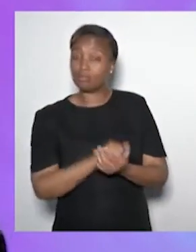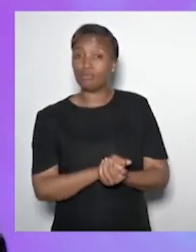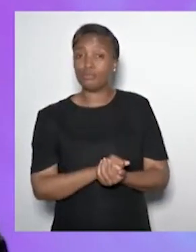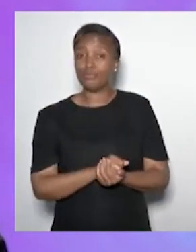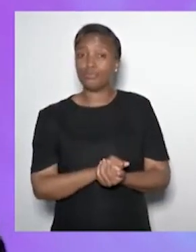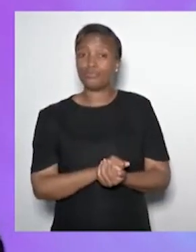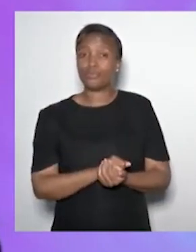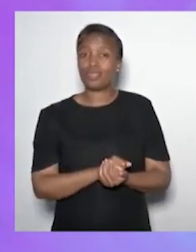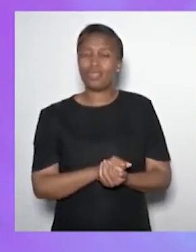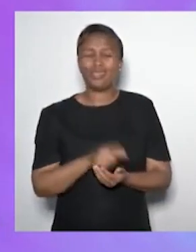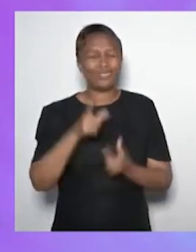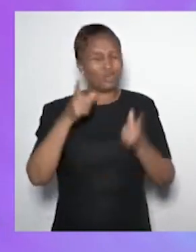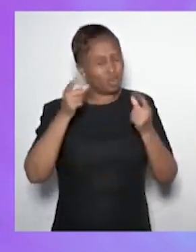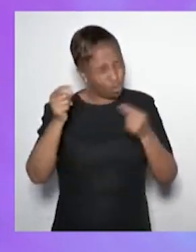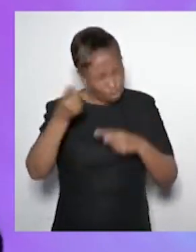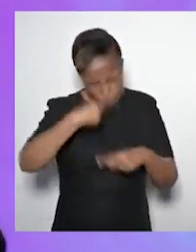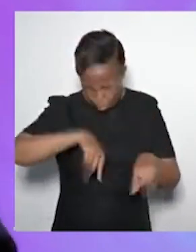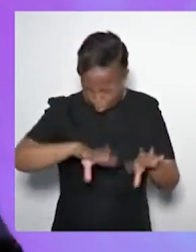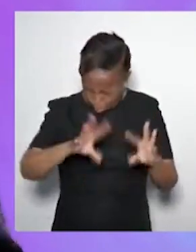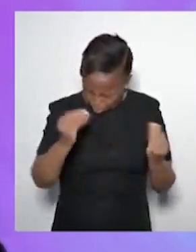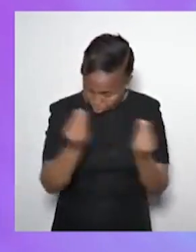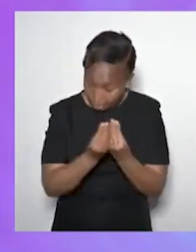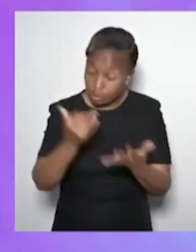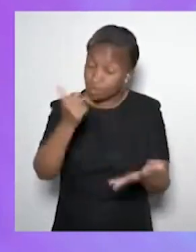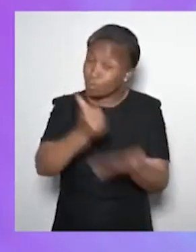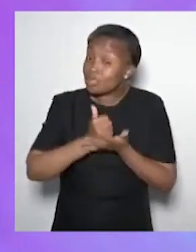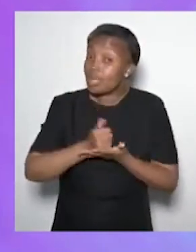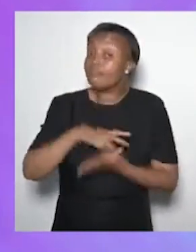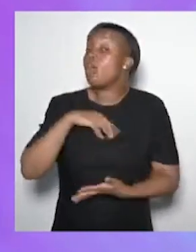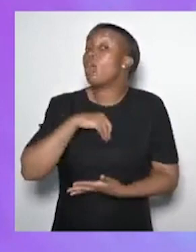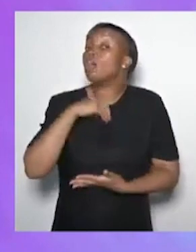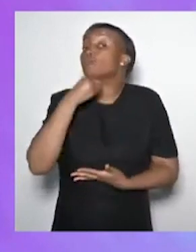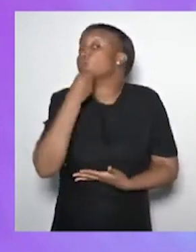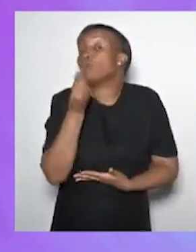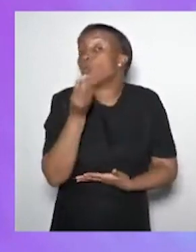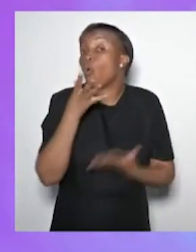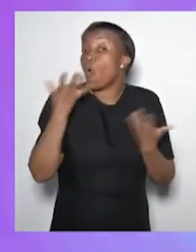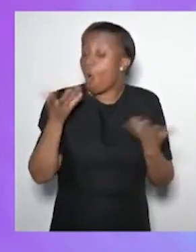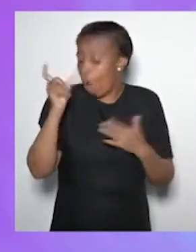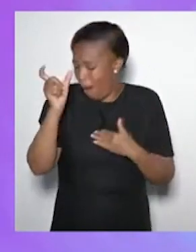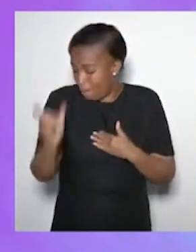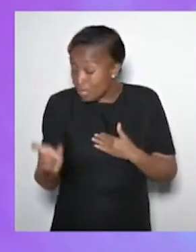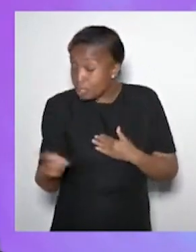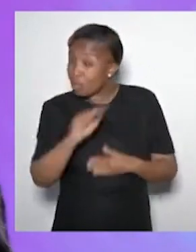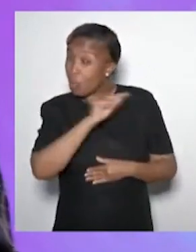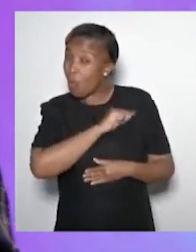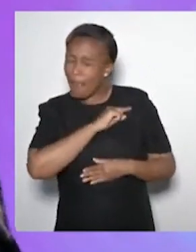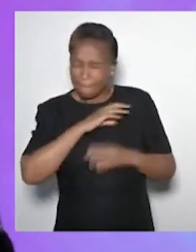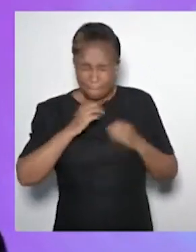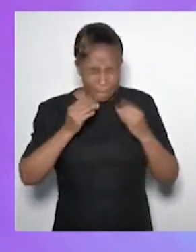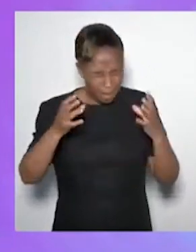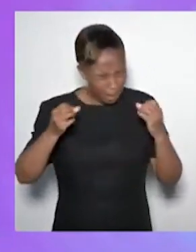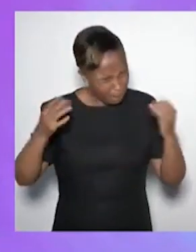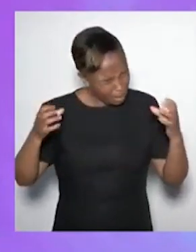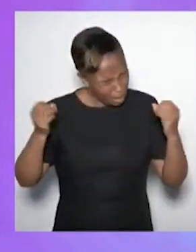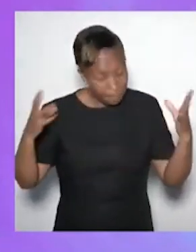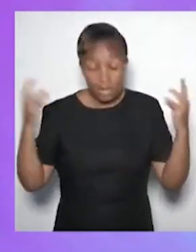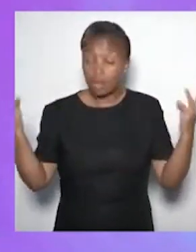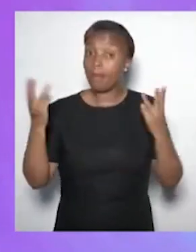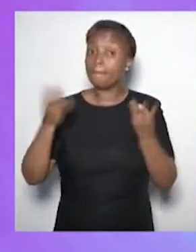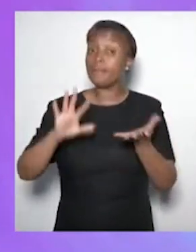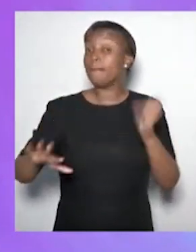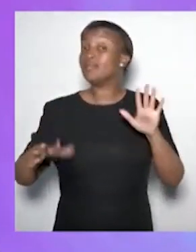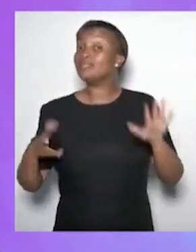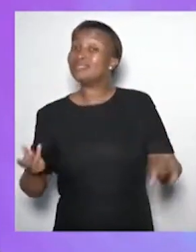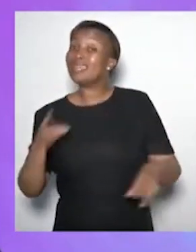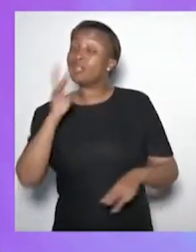you will do everything to save a soul, because so many people died in